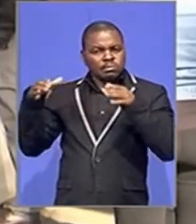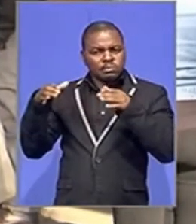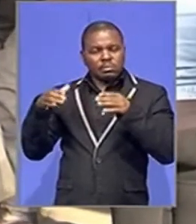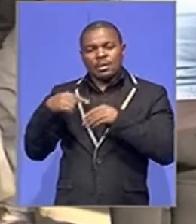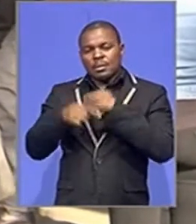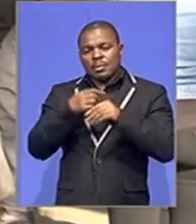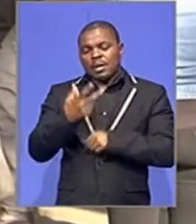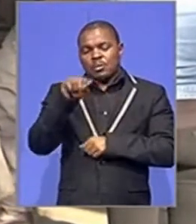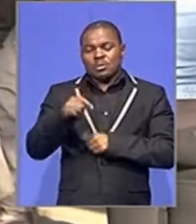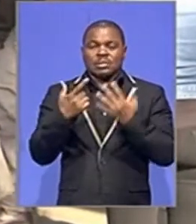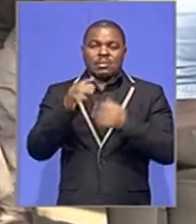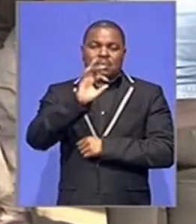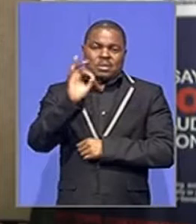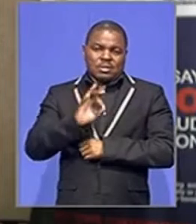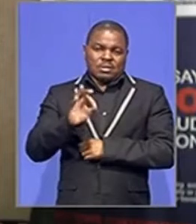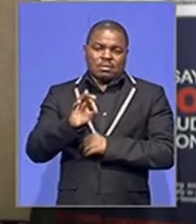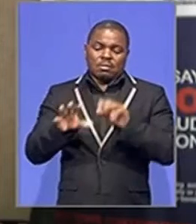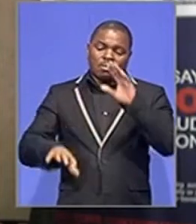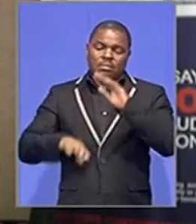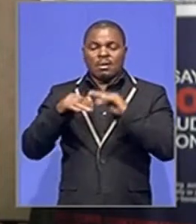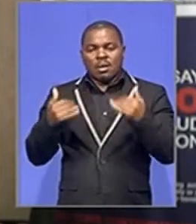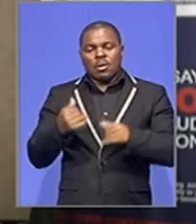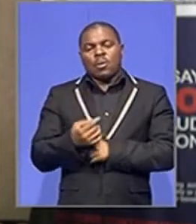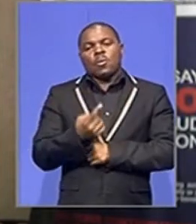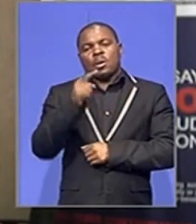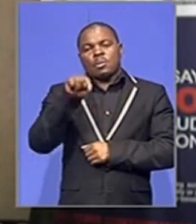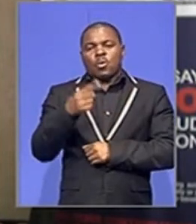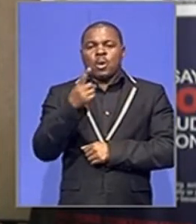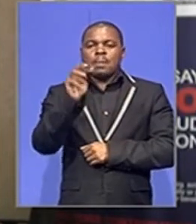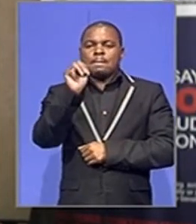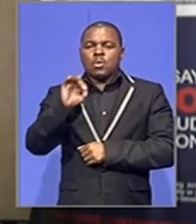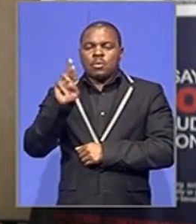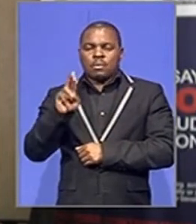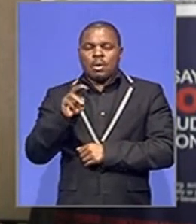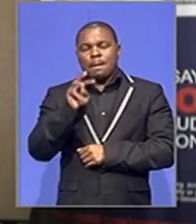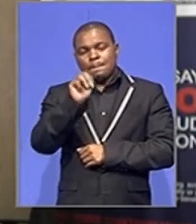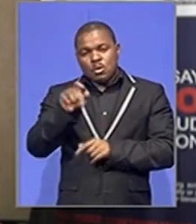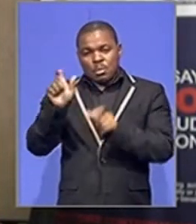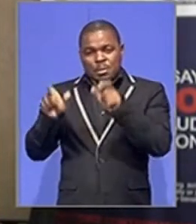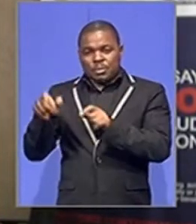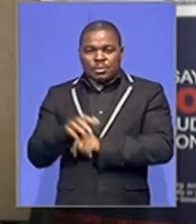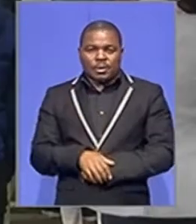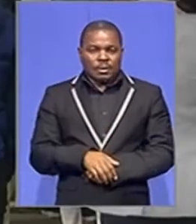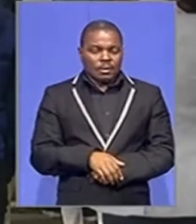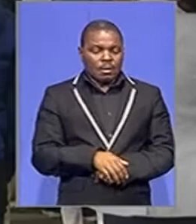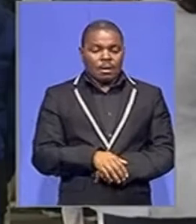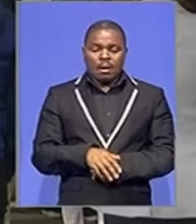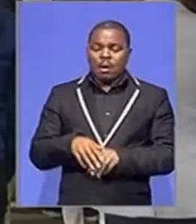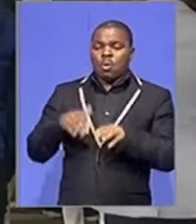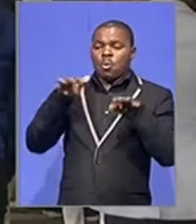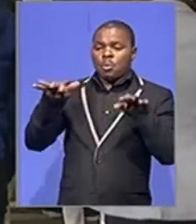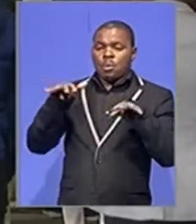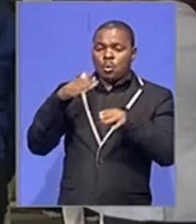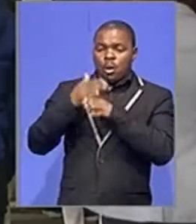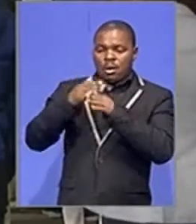ka diperesente tse 8.7 ho ya ho milione feelwane 1. The concept of labor market tells